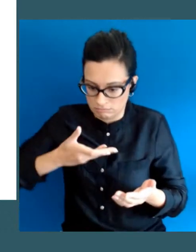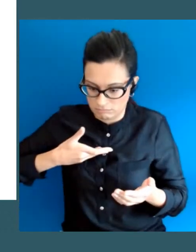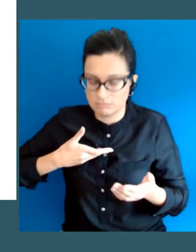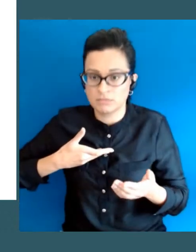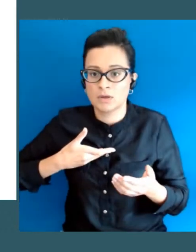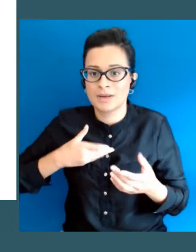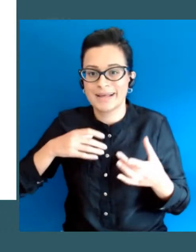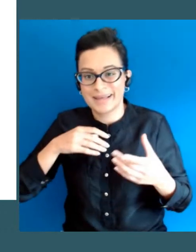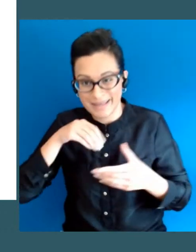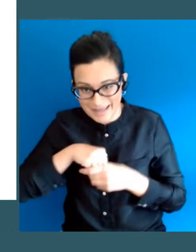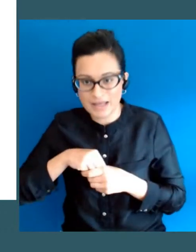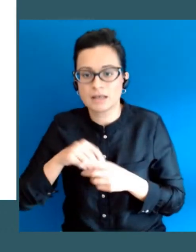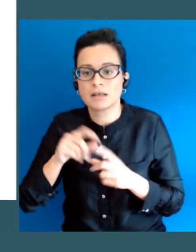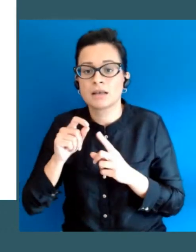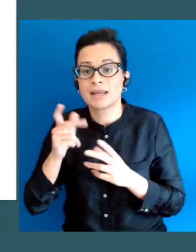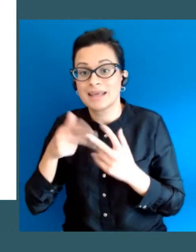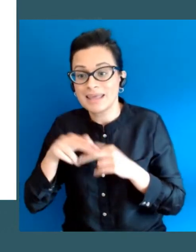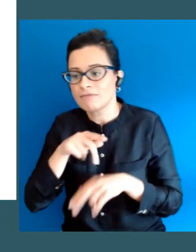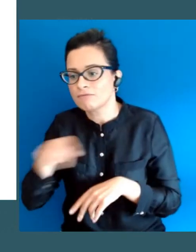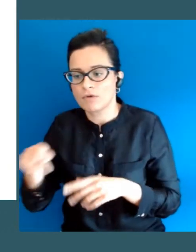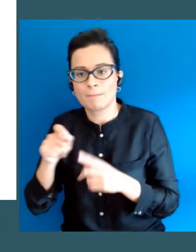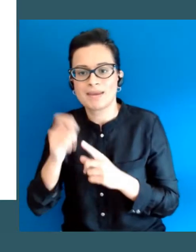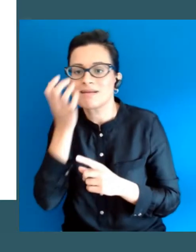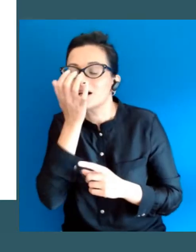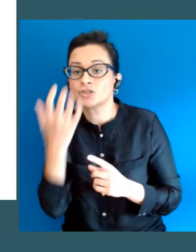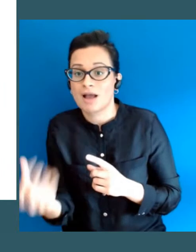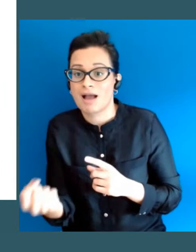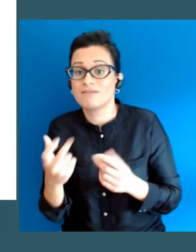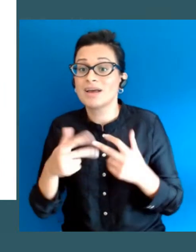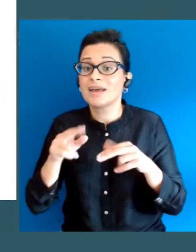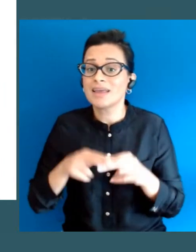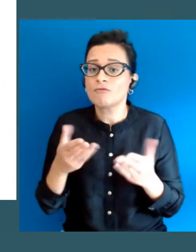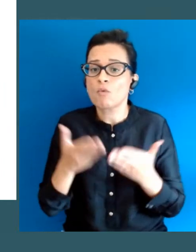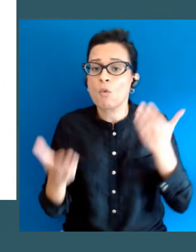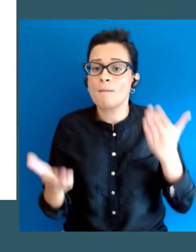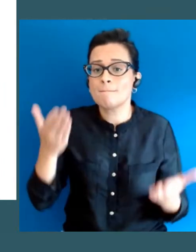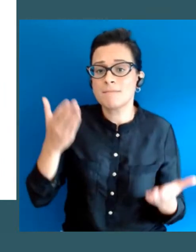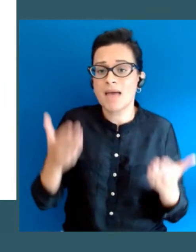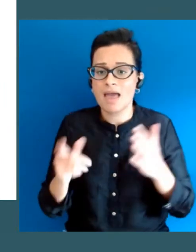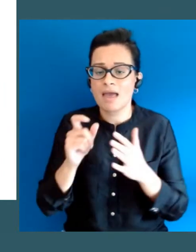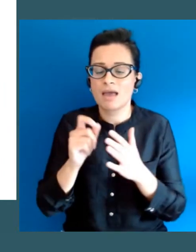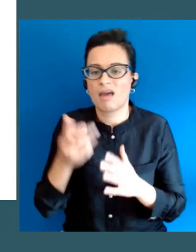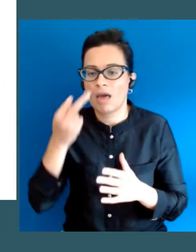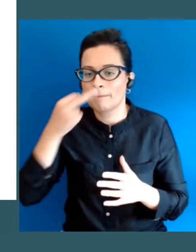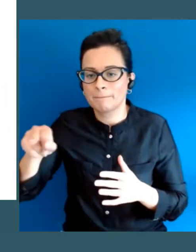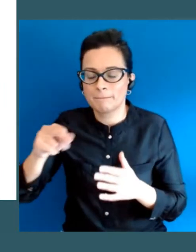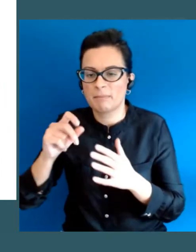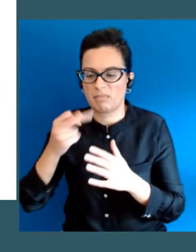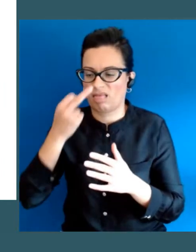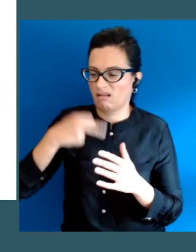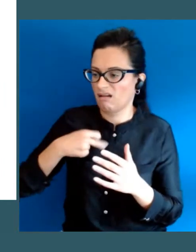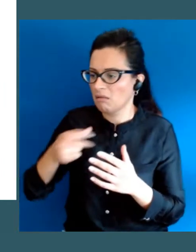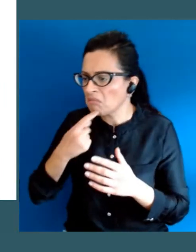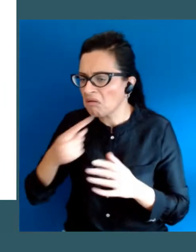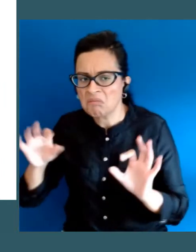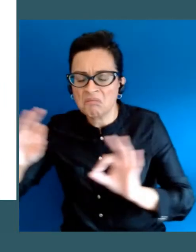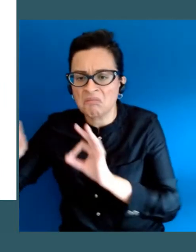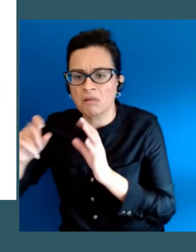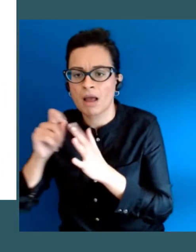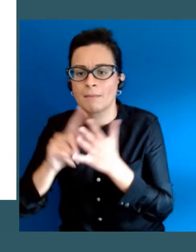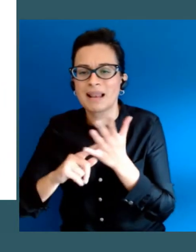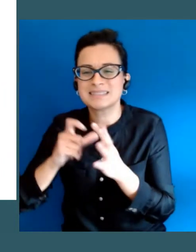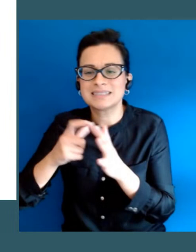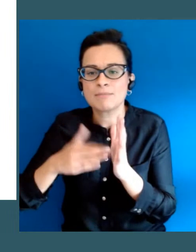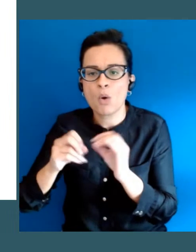allergic individuals as compared to those who received placebo. The third study that I have